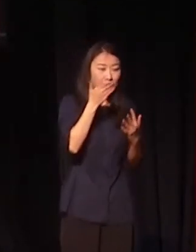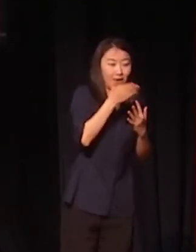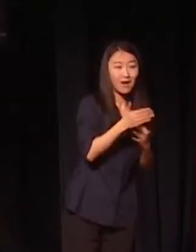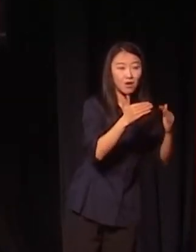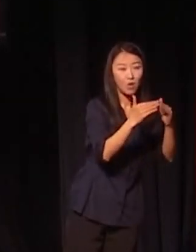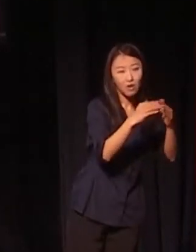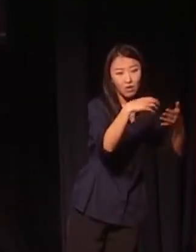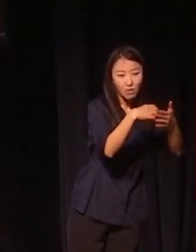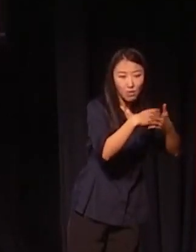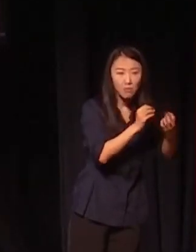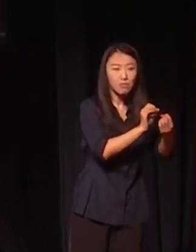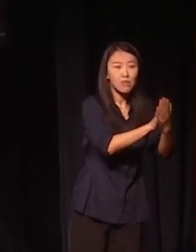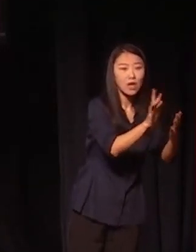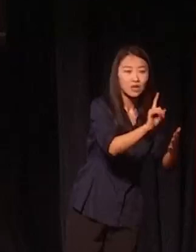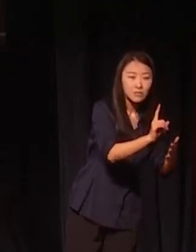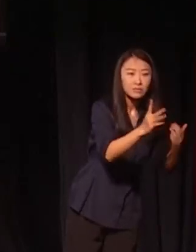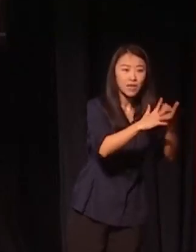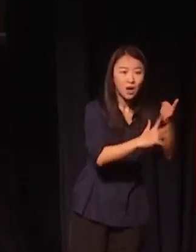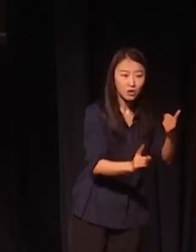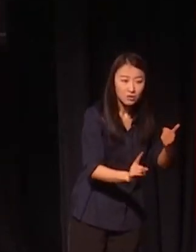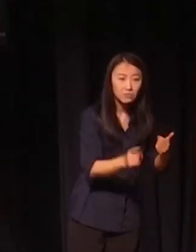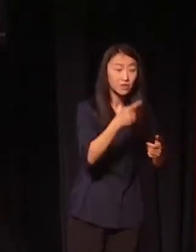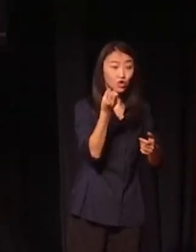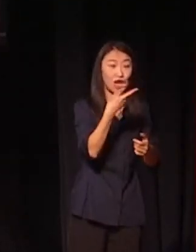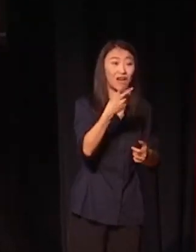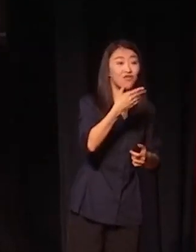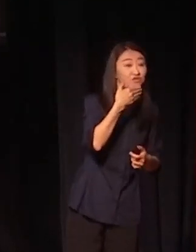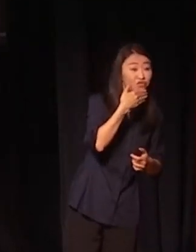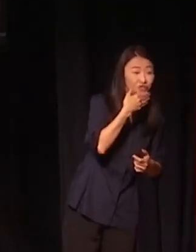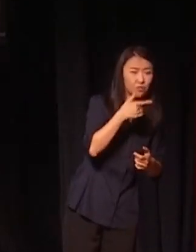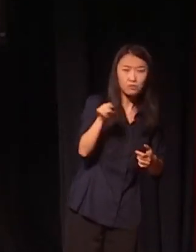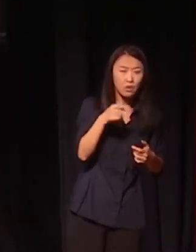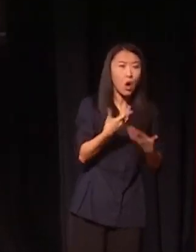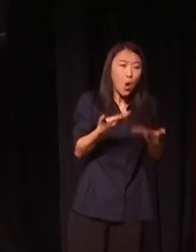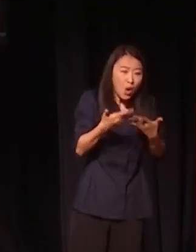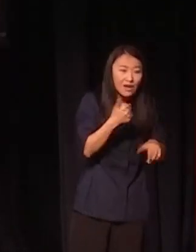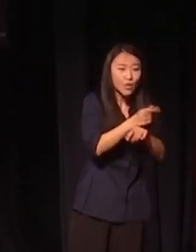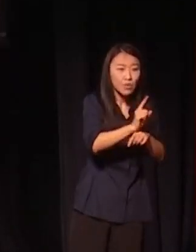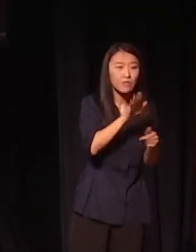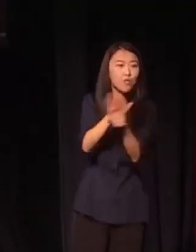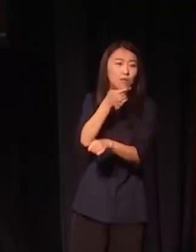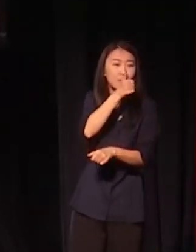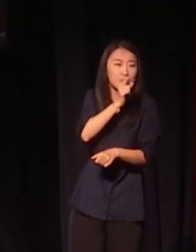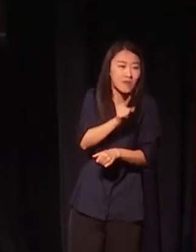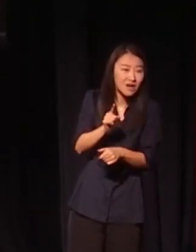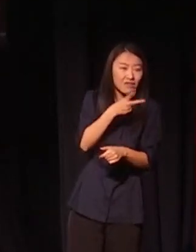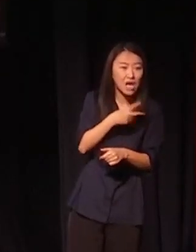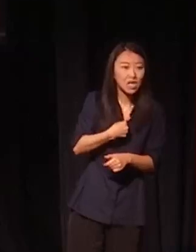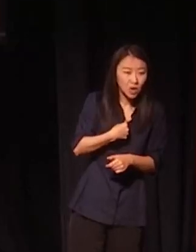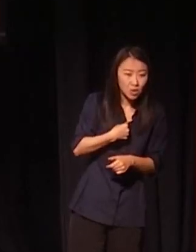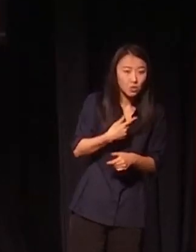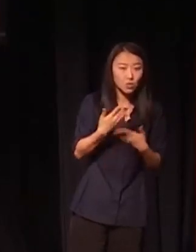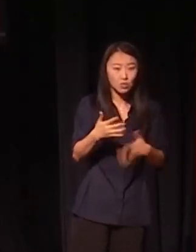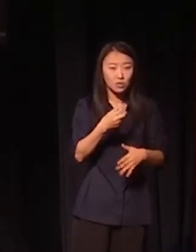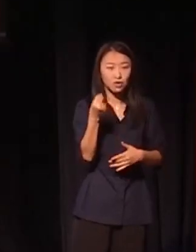of burden, that there's something they do from a young age. So I was really intrigued by this because having grown up with deaf parents myself, people would often